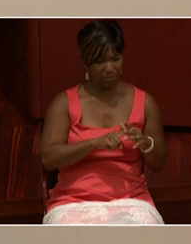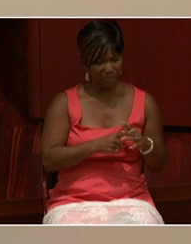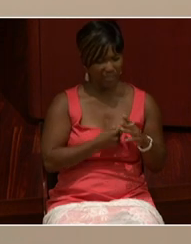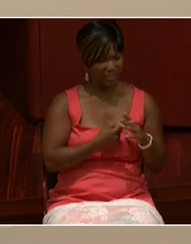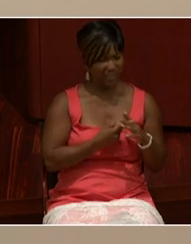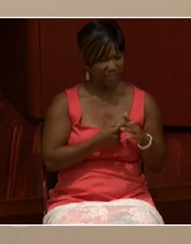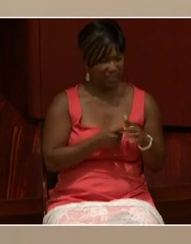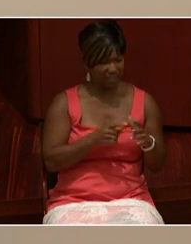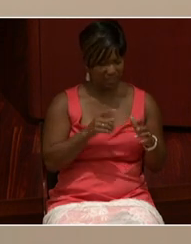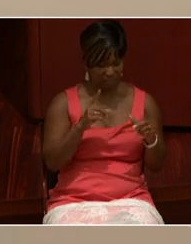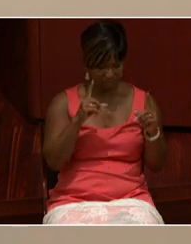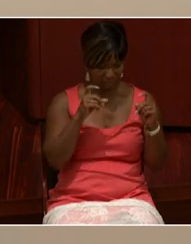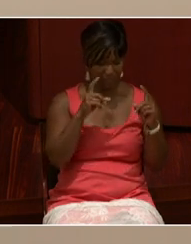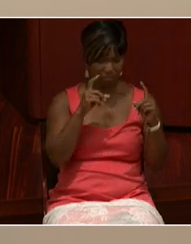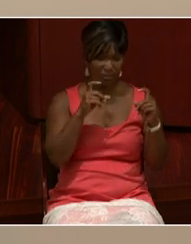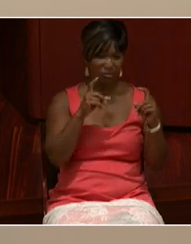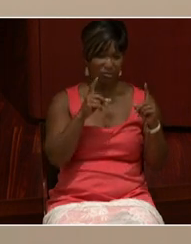photographs?